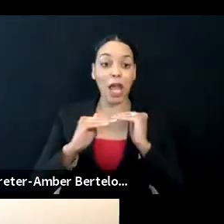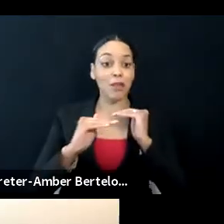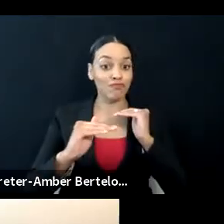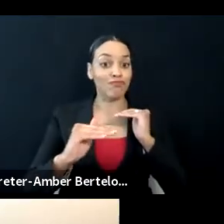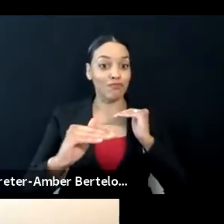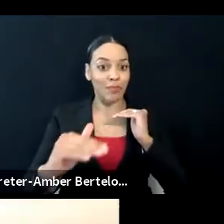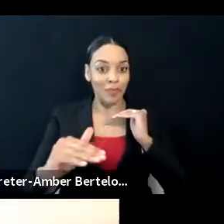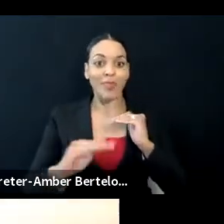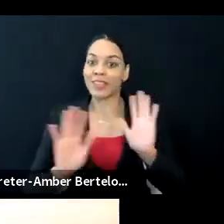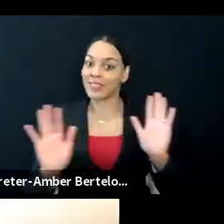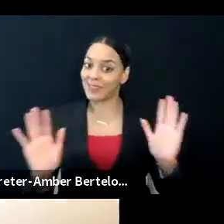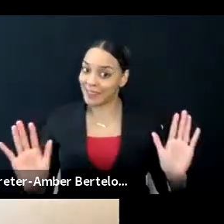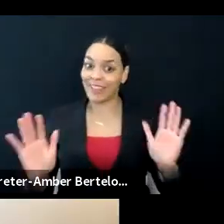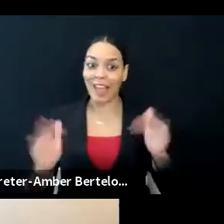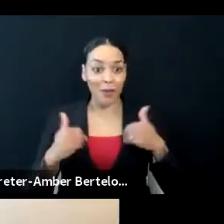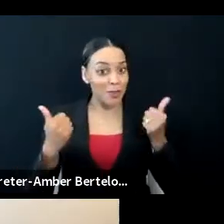no,